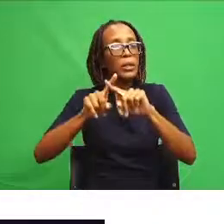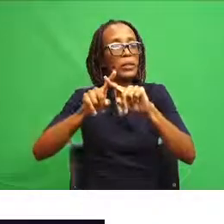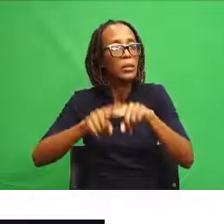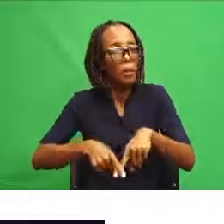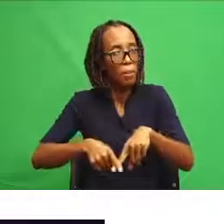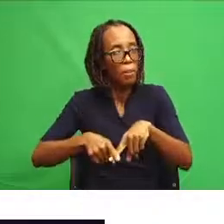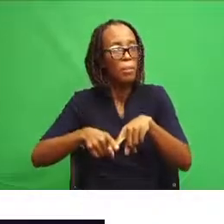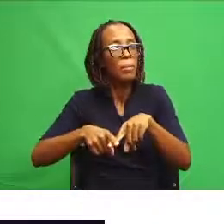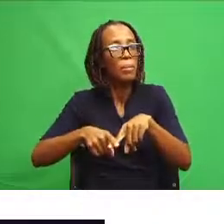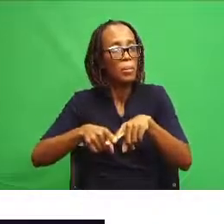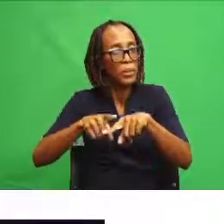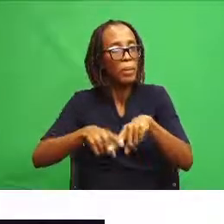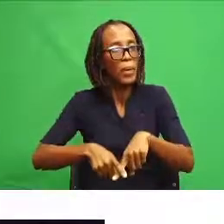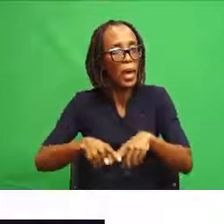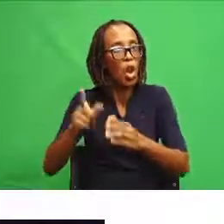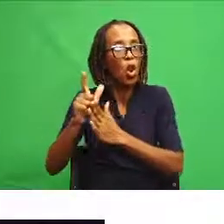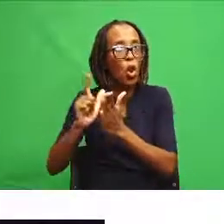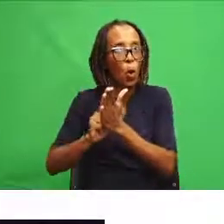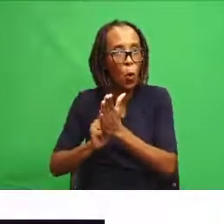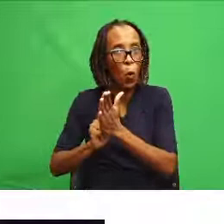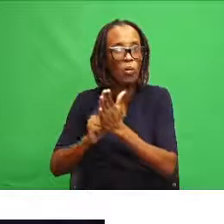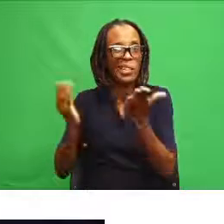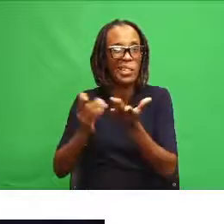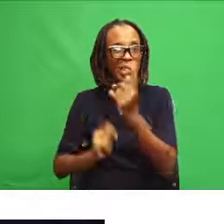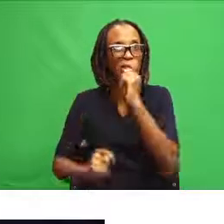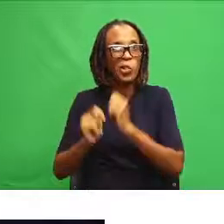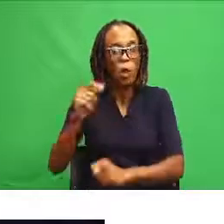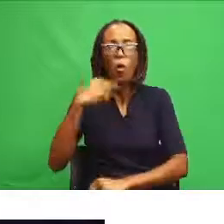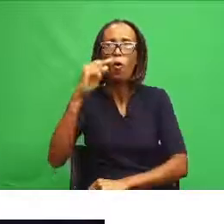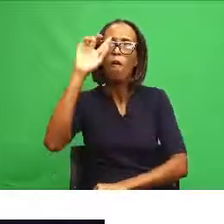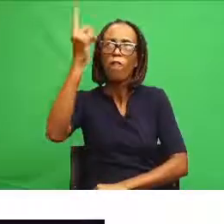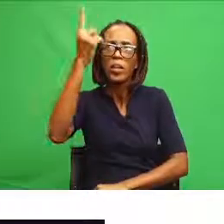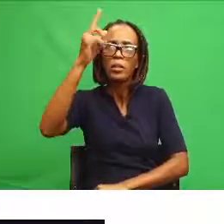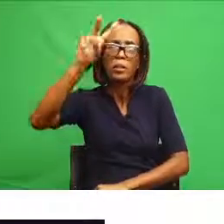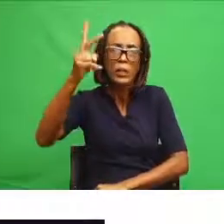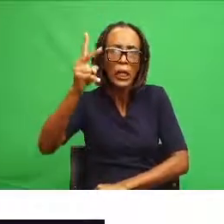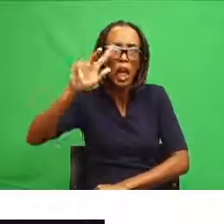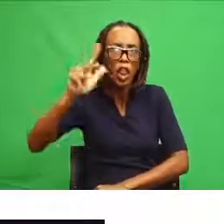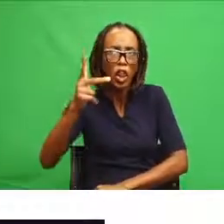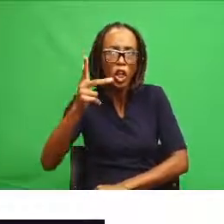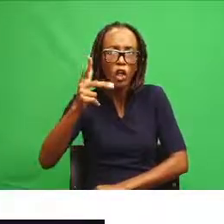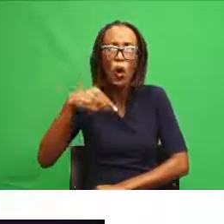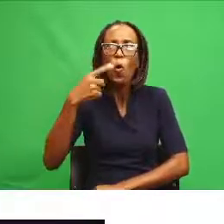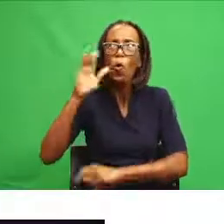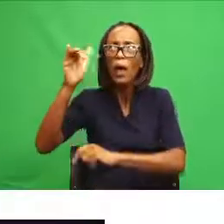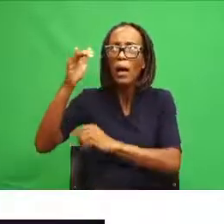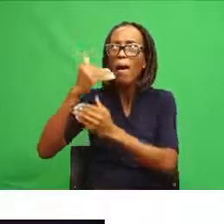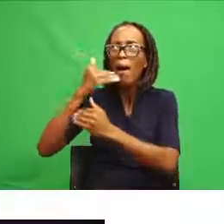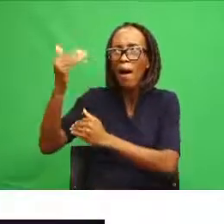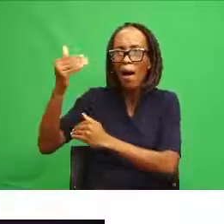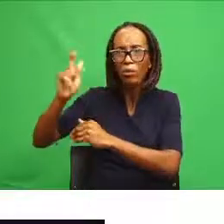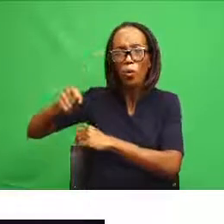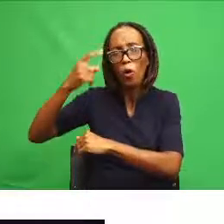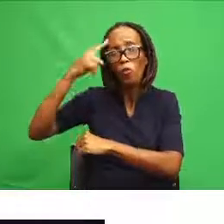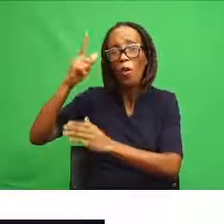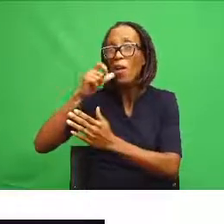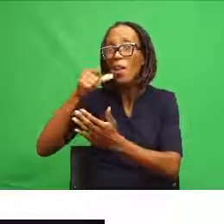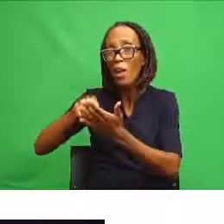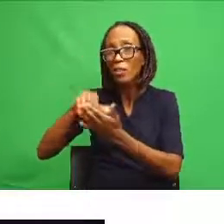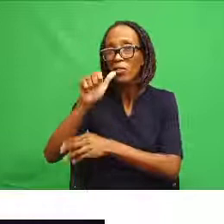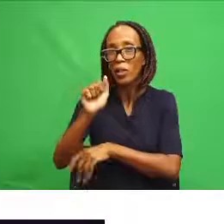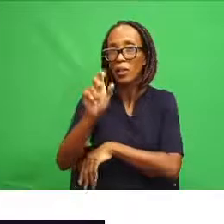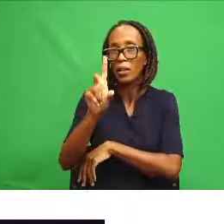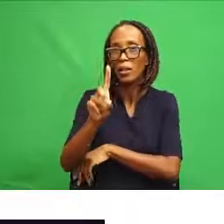in the intestacy laws. All right? Who has priority? Who is the person who can apply for these letters of administration?